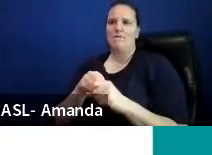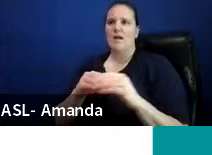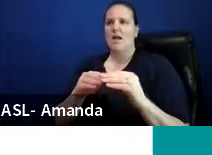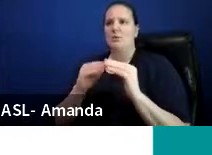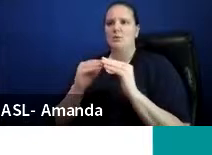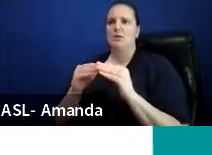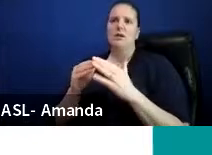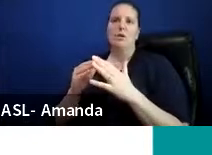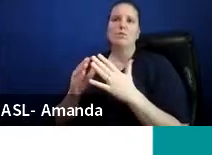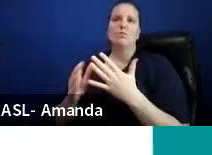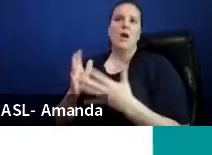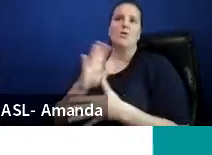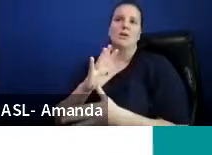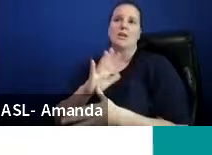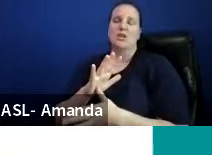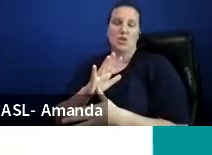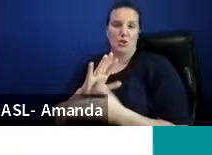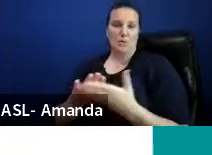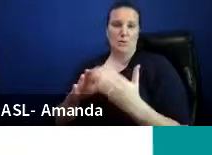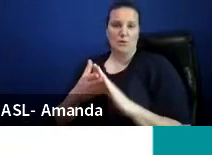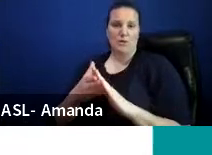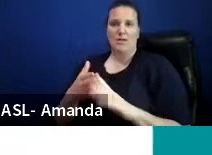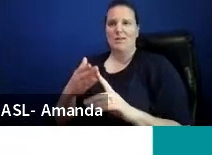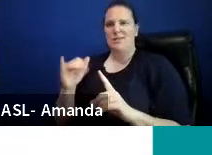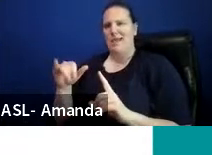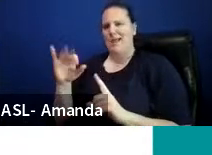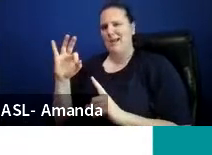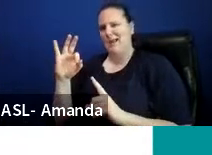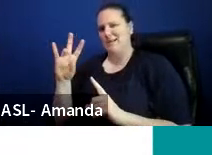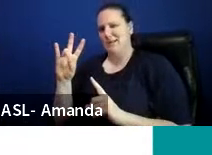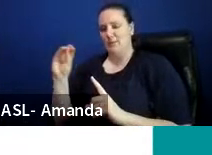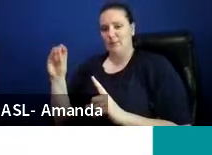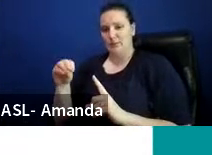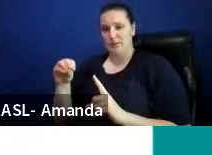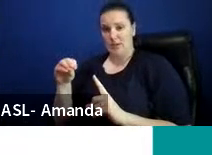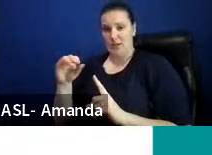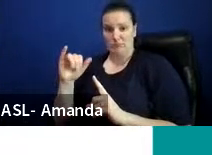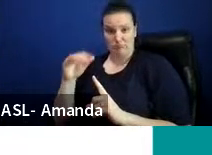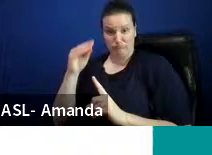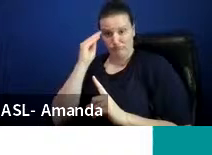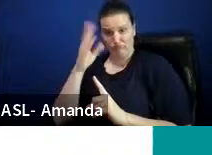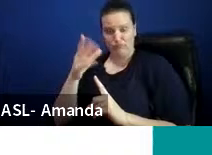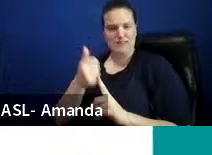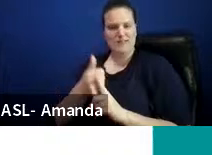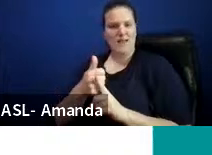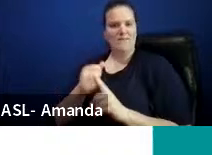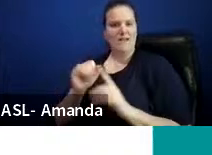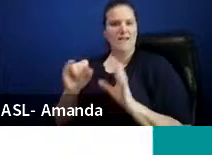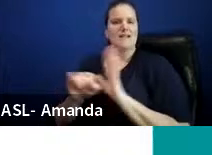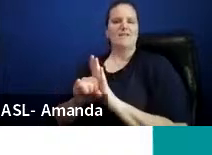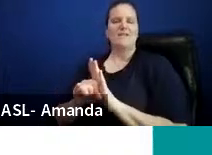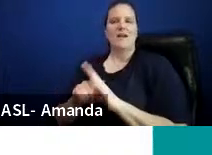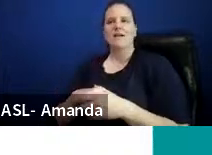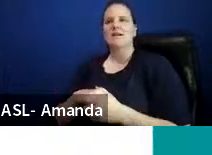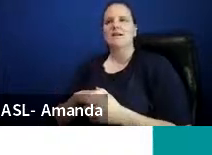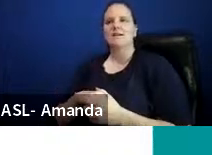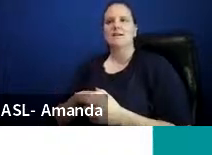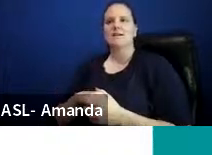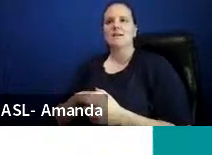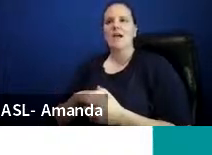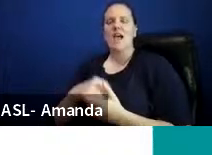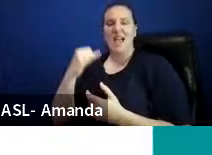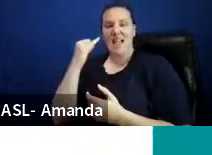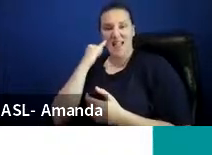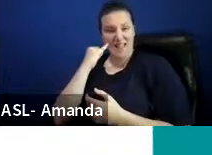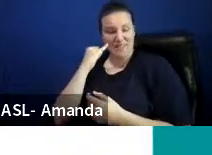priority community. And one thing to note about the 97% is that it was self-identified. And so even if